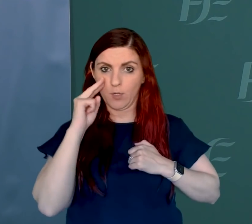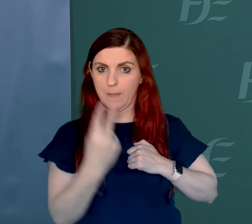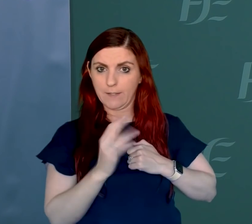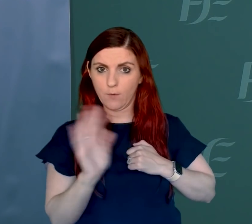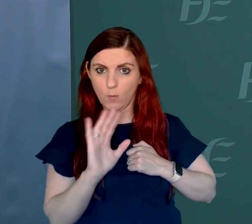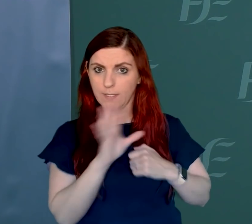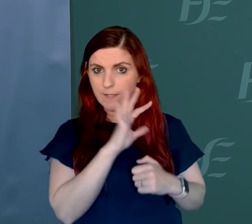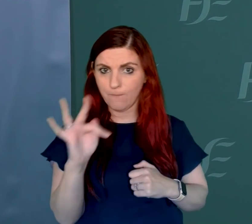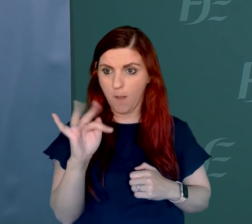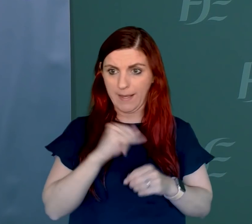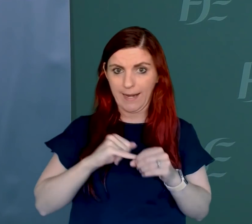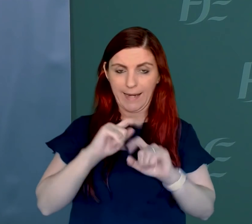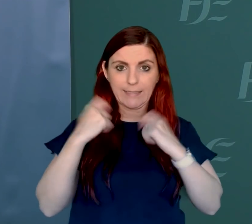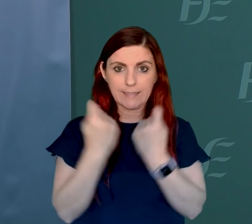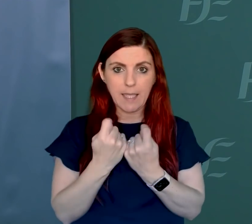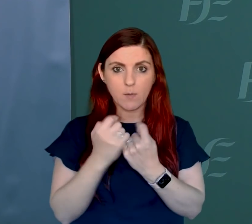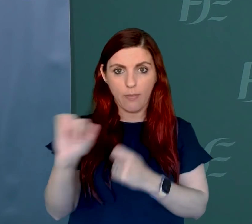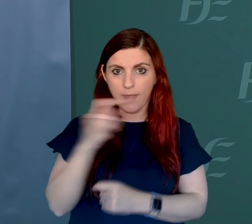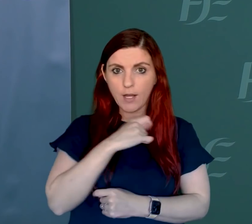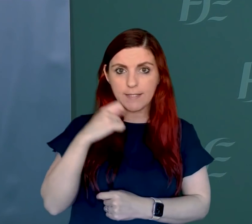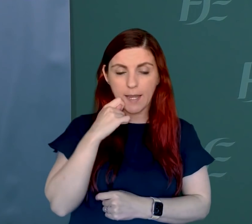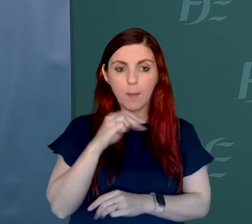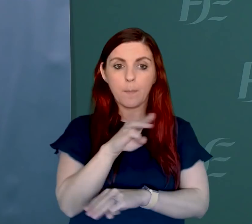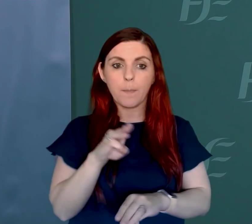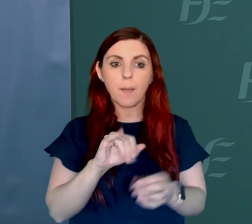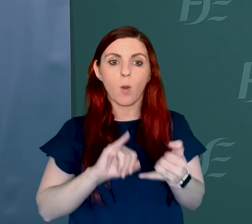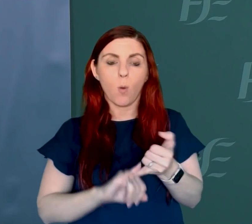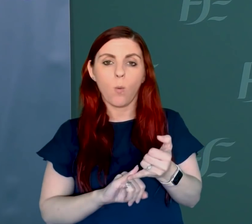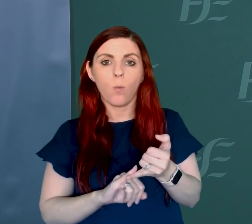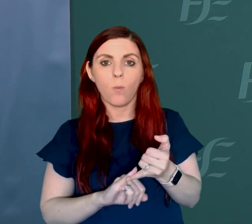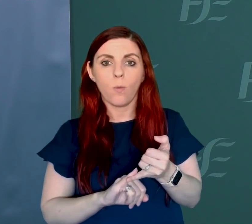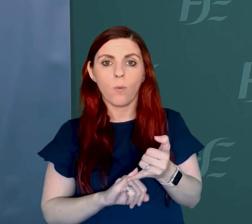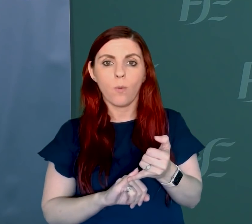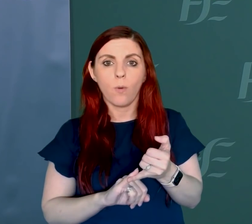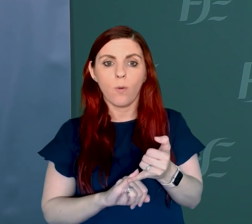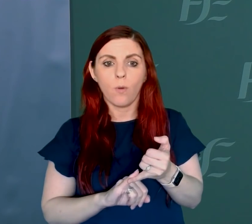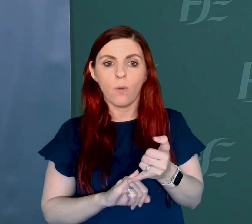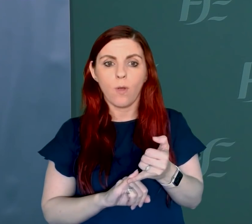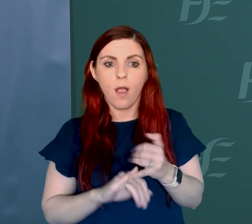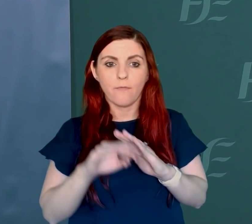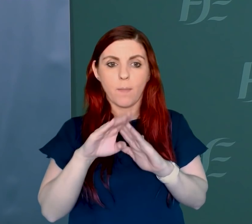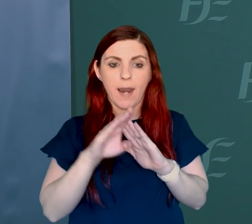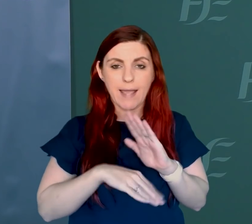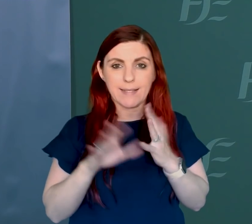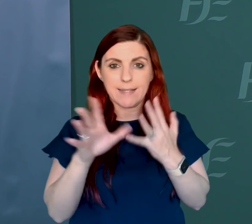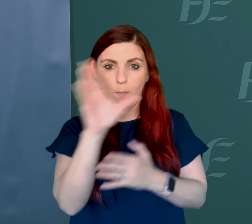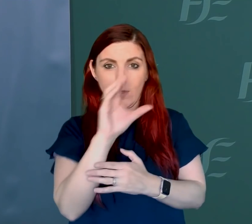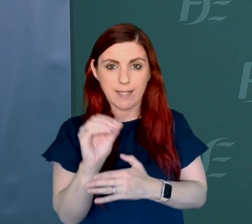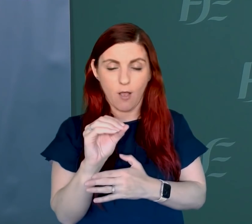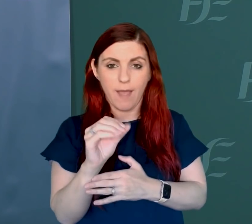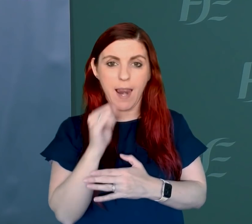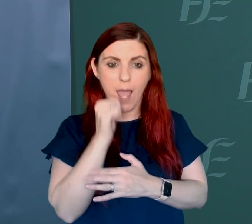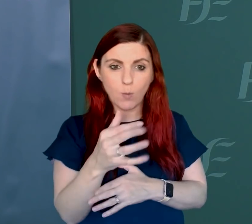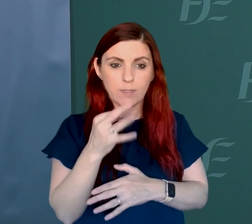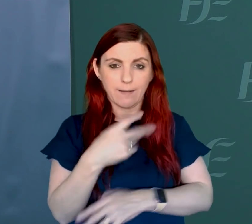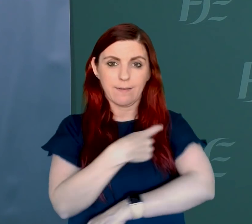our clinical teams, the reality of it is patients from less than 10% of the eligible population in terms of vaccination